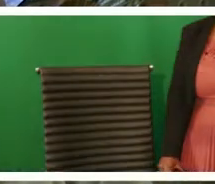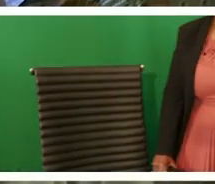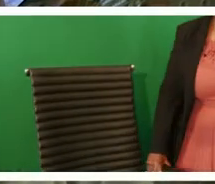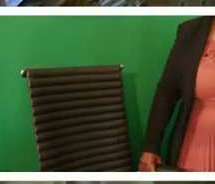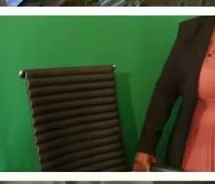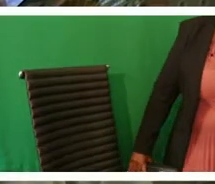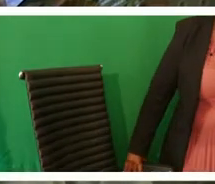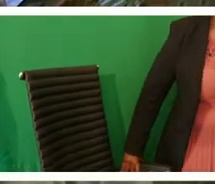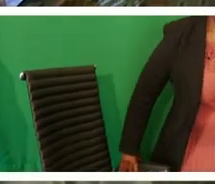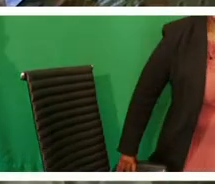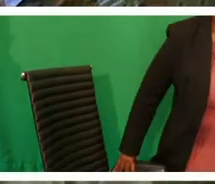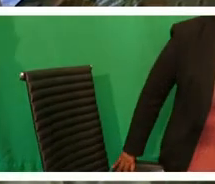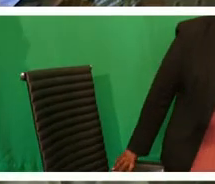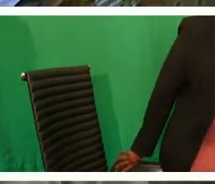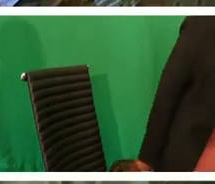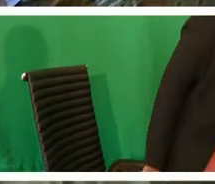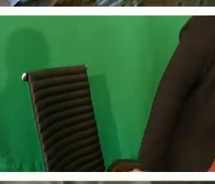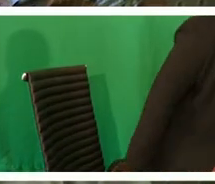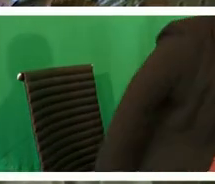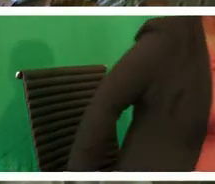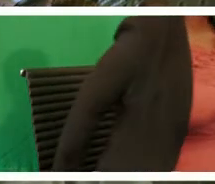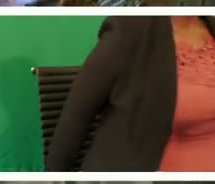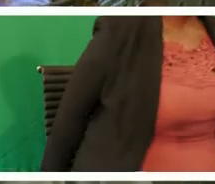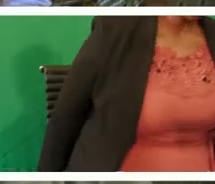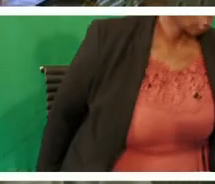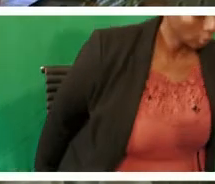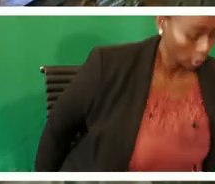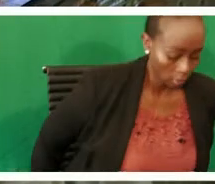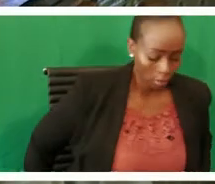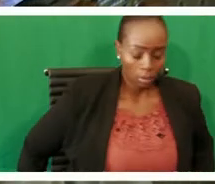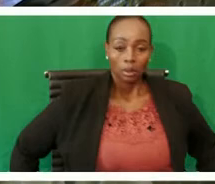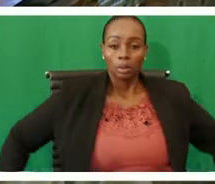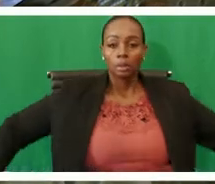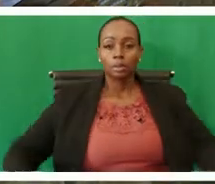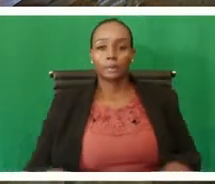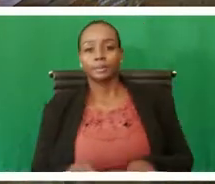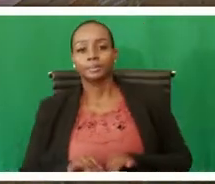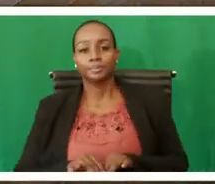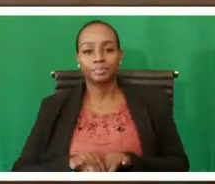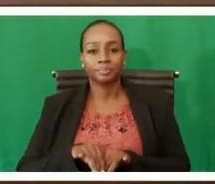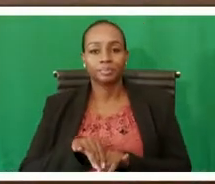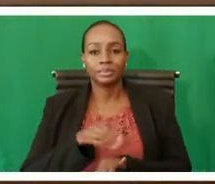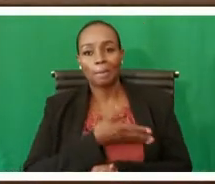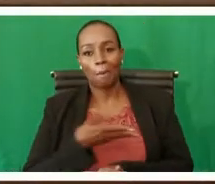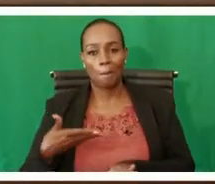le bana ha ba sa tseba hore ho etsaetse.